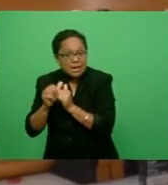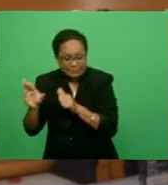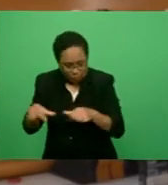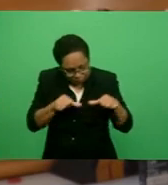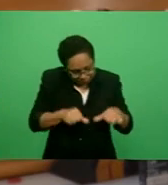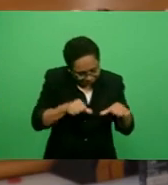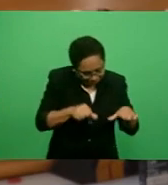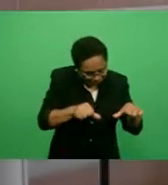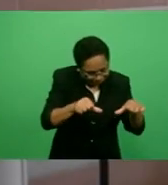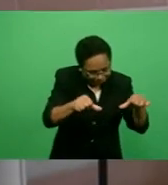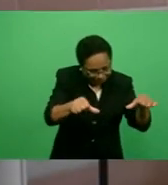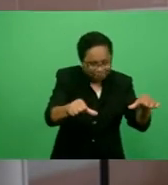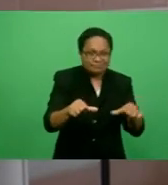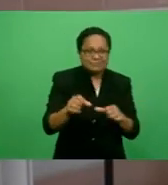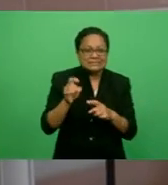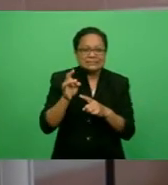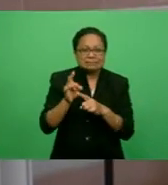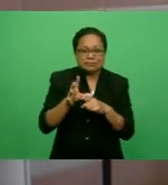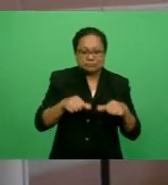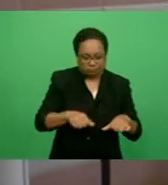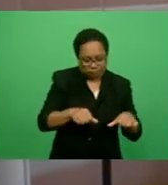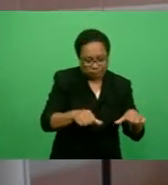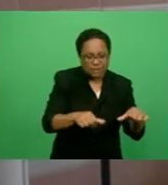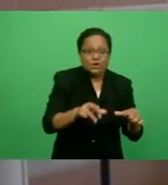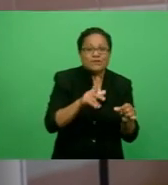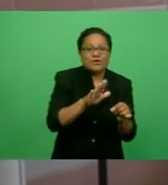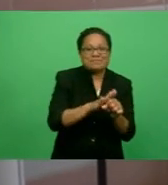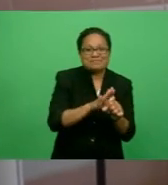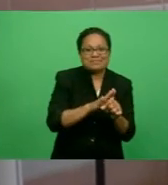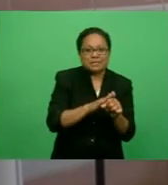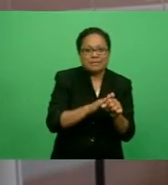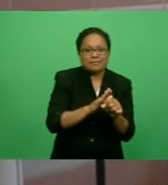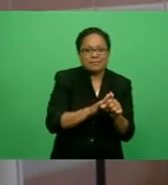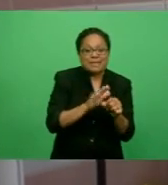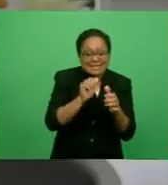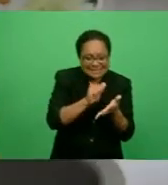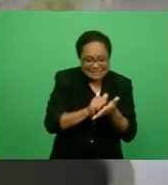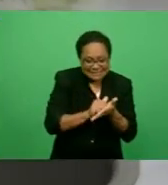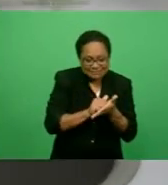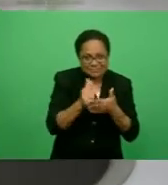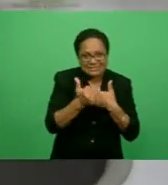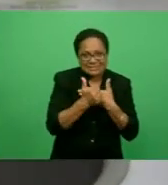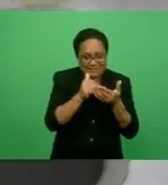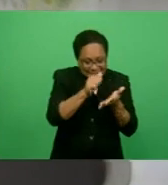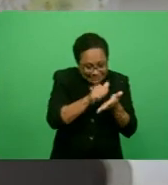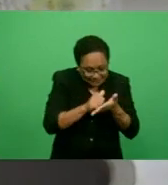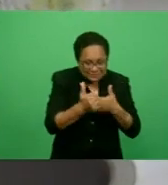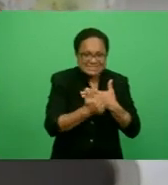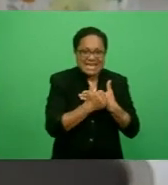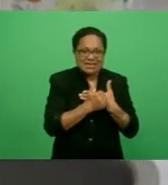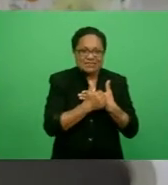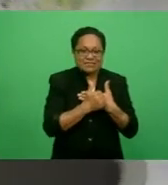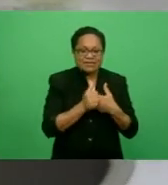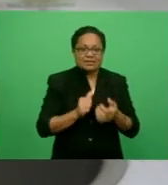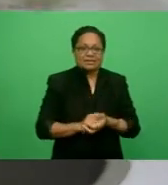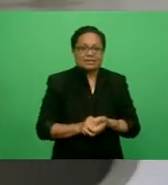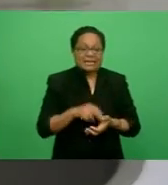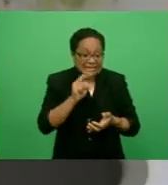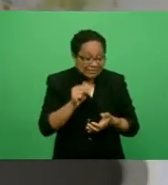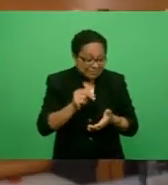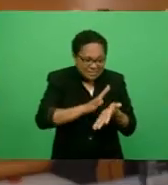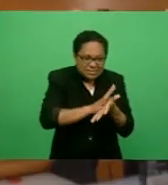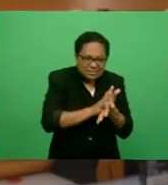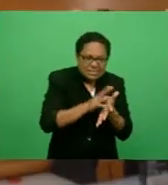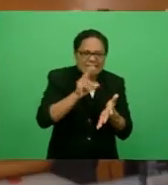have to restore it using special tissues. And if there's a need for deacidification or washing of